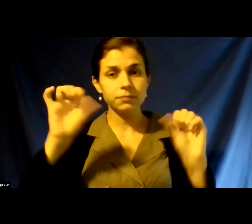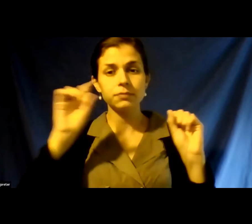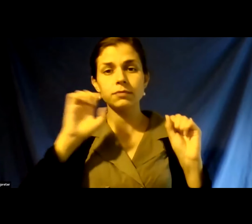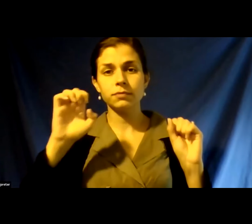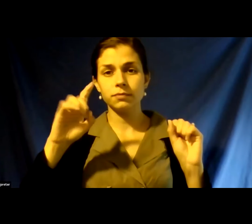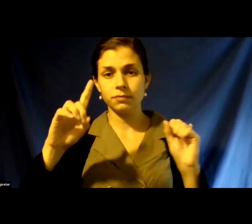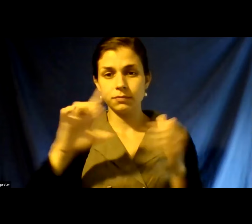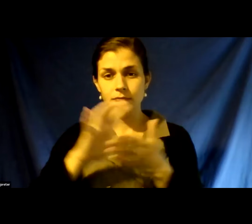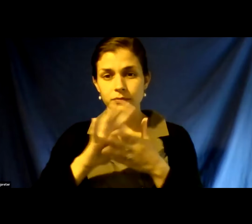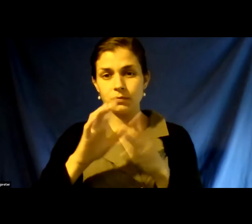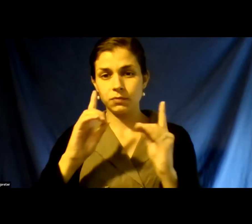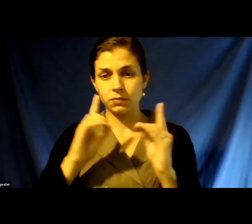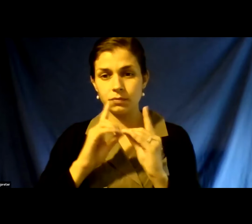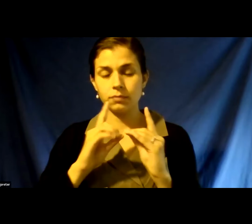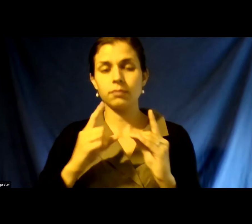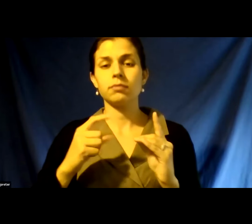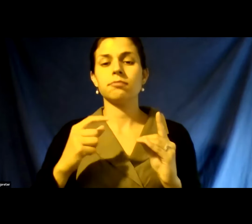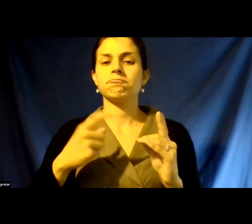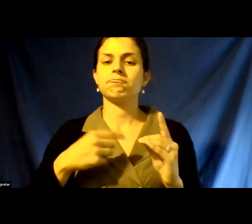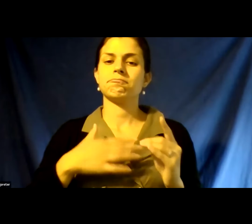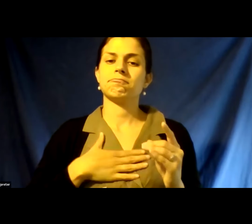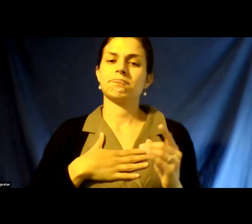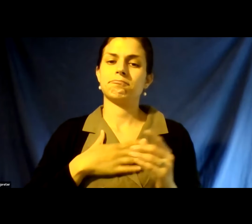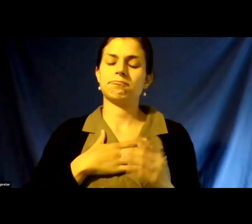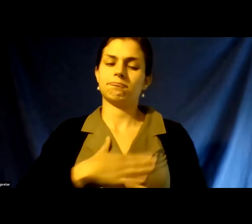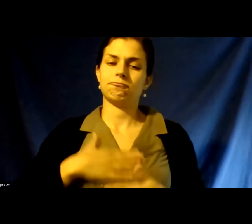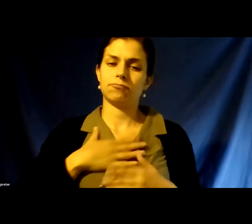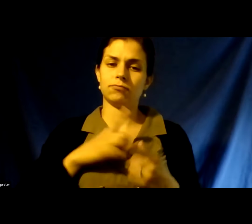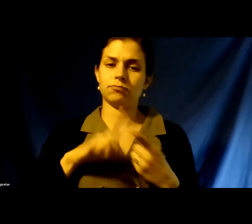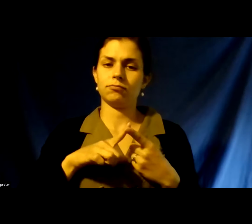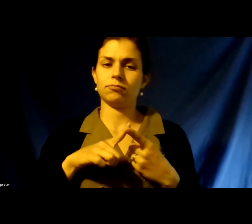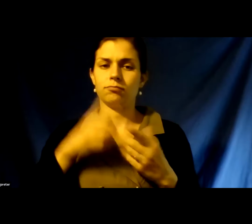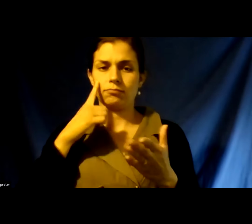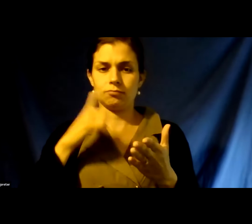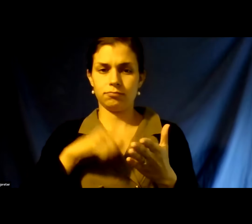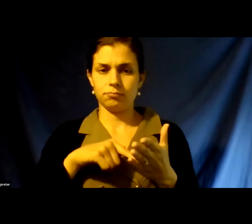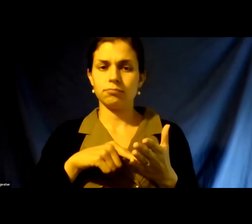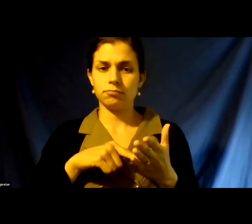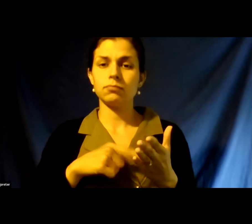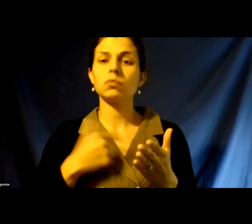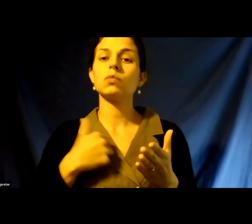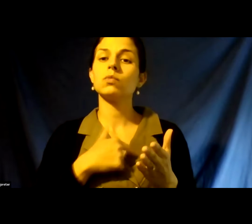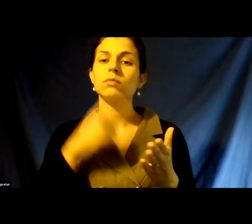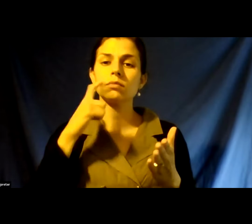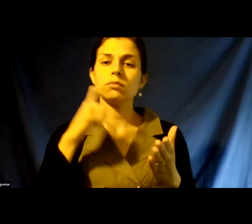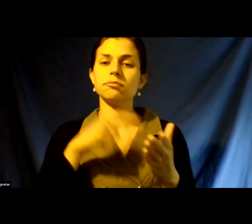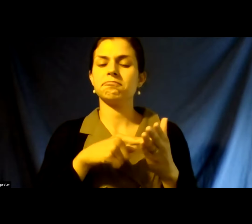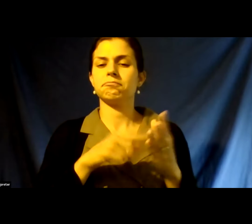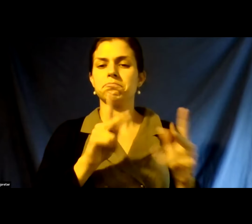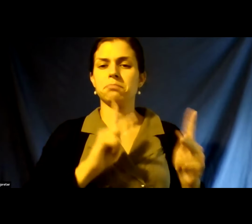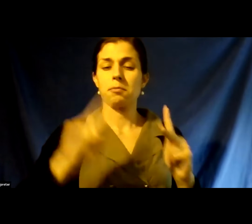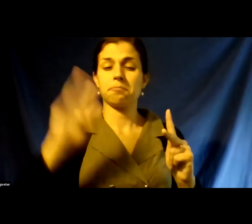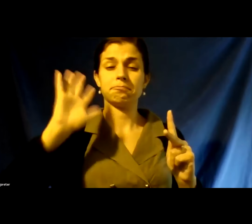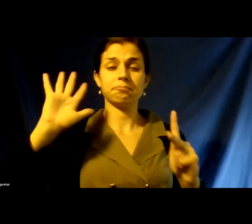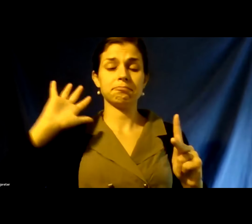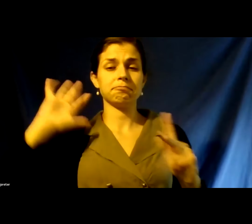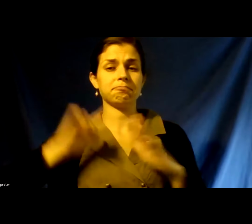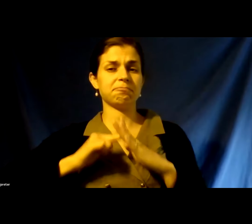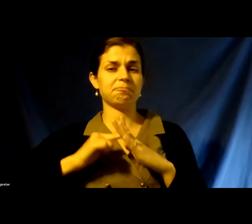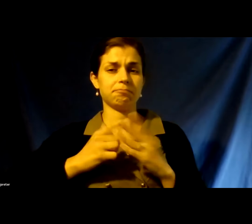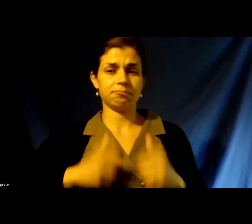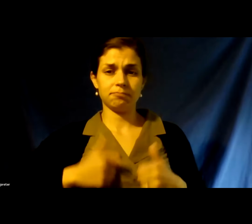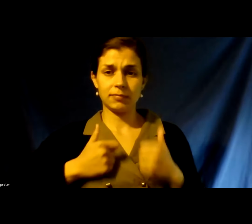land acknowledgement this evening. We acknowledge the original inhabitants of this place, the Snohomish people, and